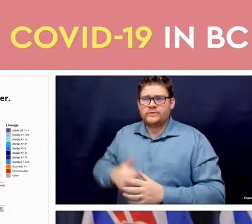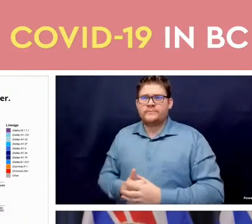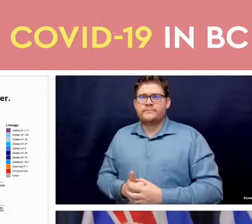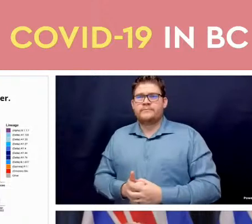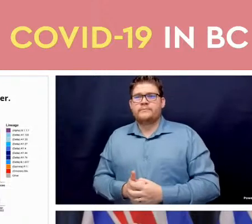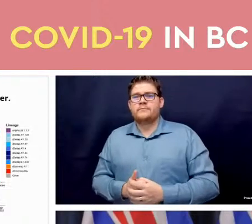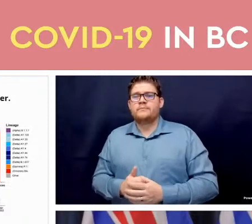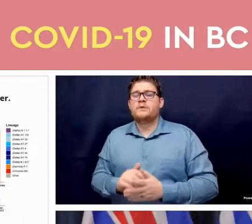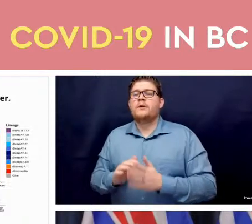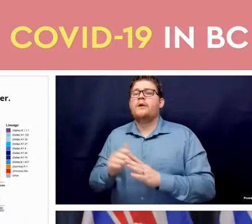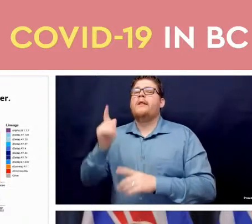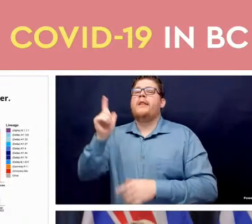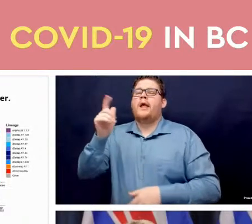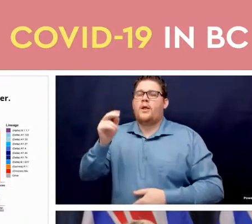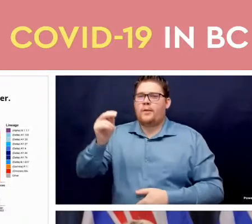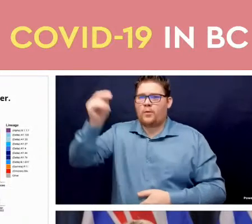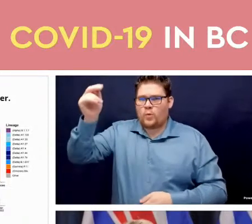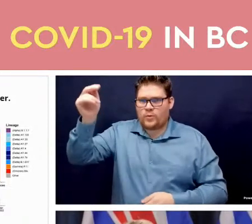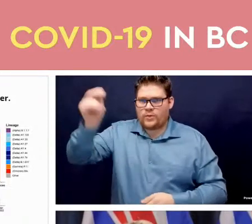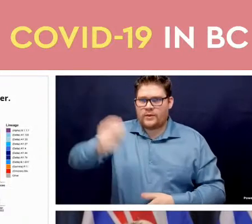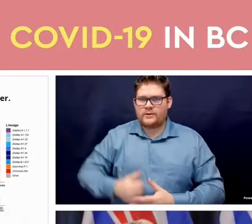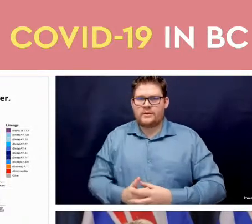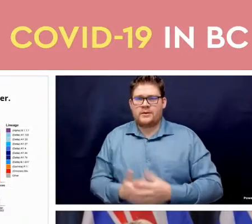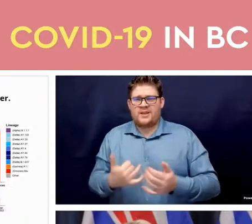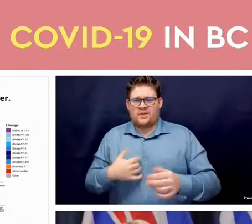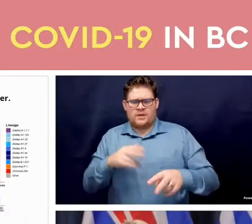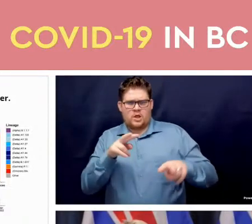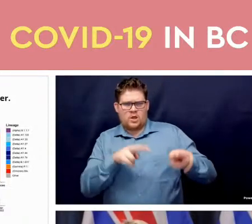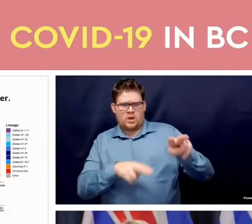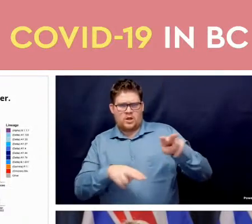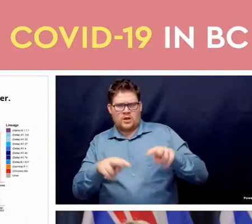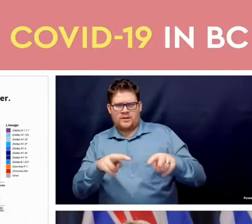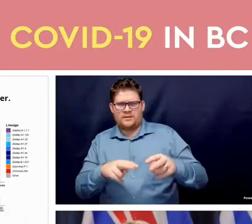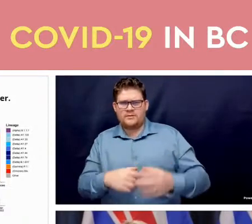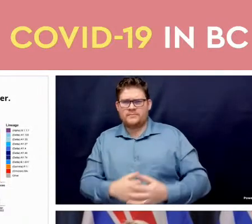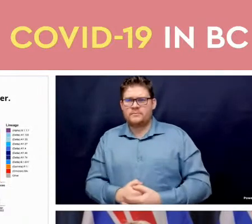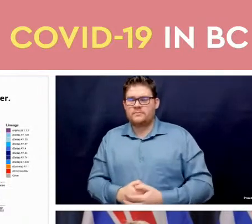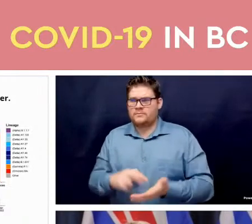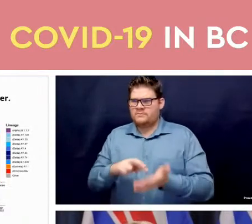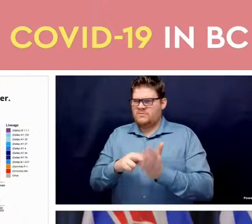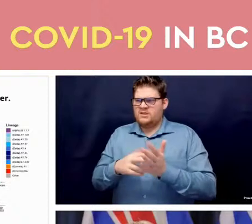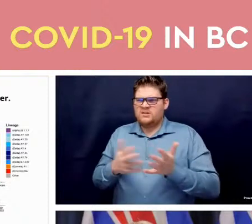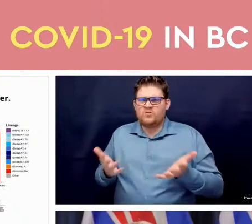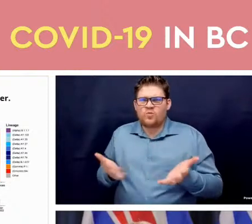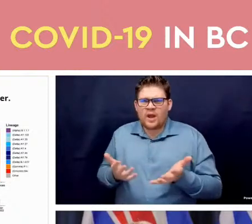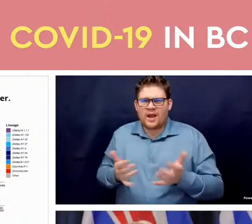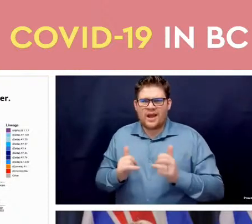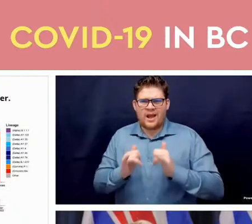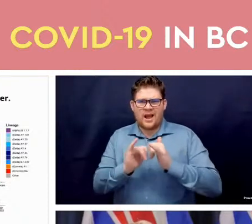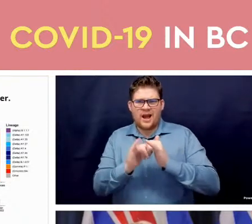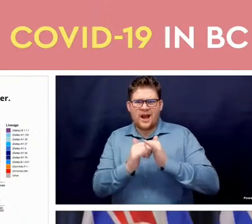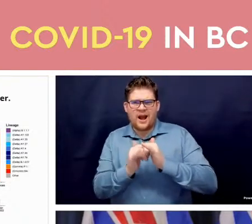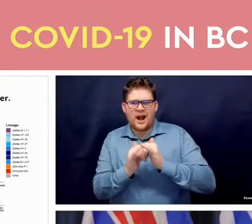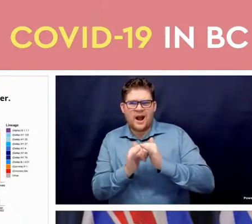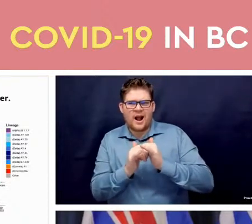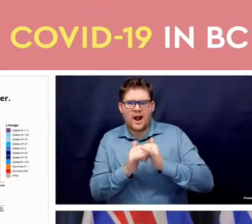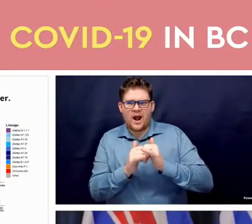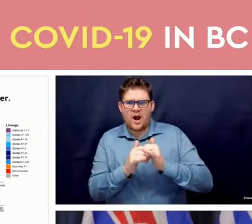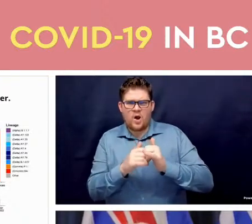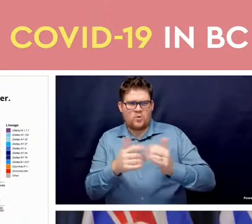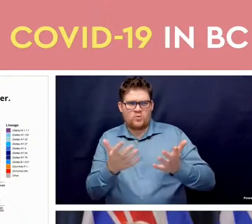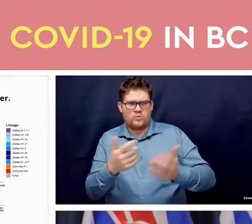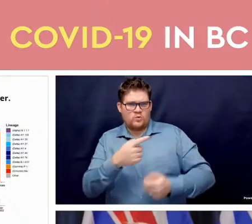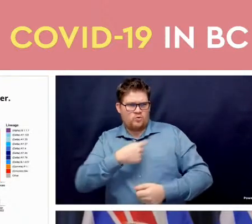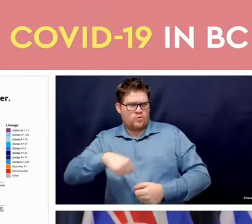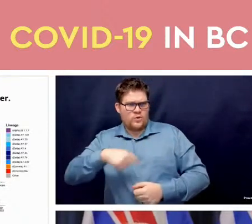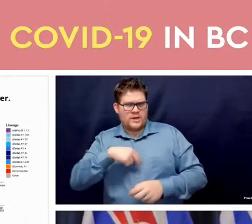replacing Omicron. So what does that mean for us? And how do we understand with this rapidly changing